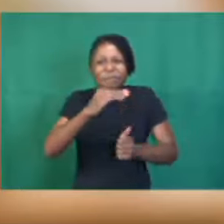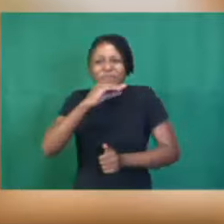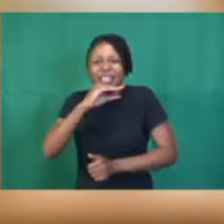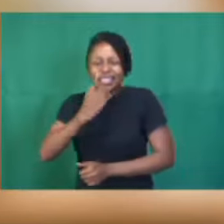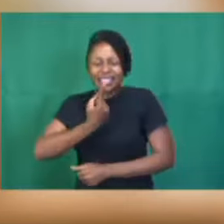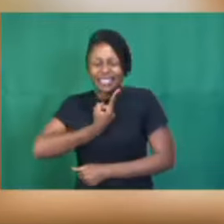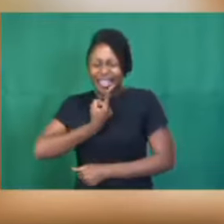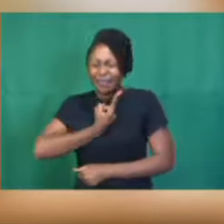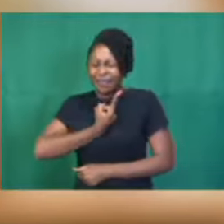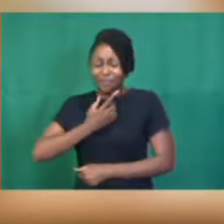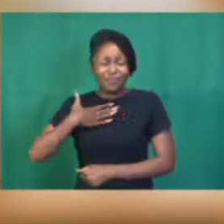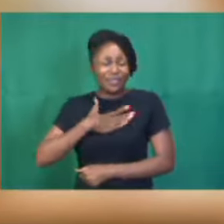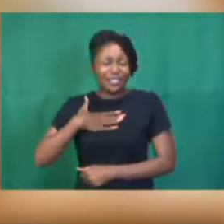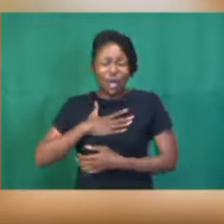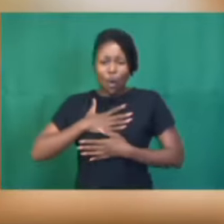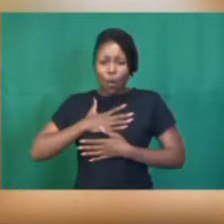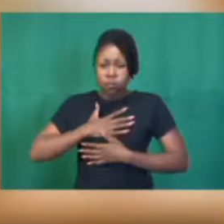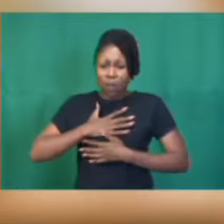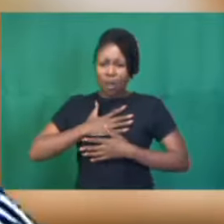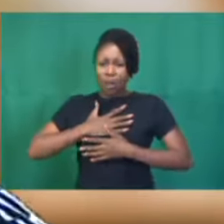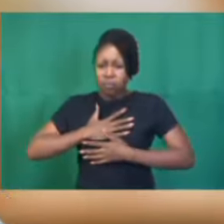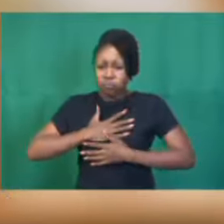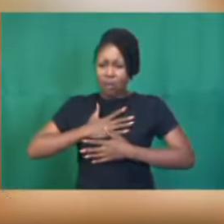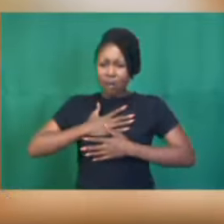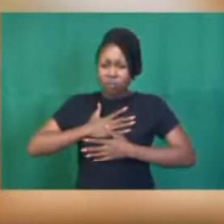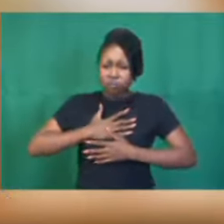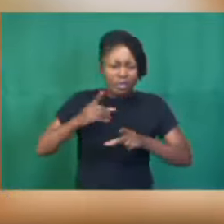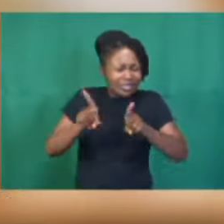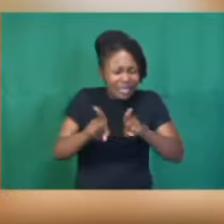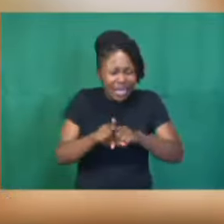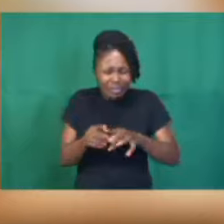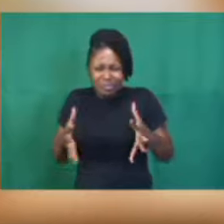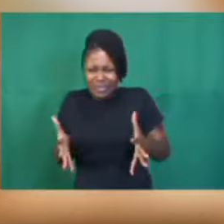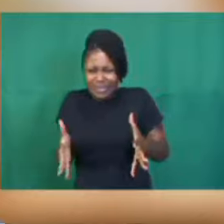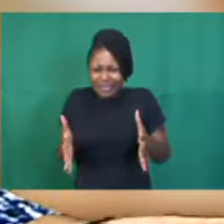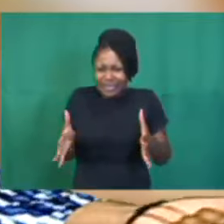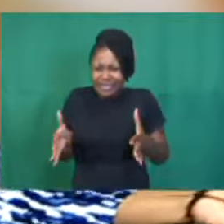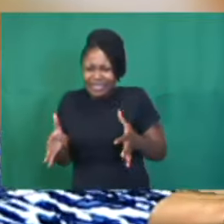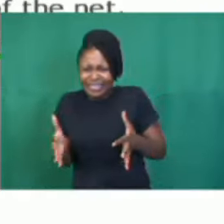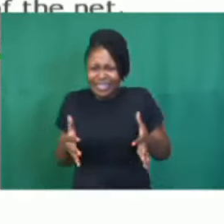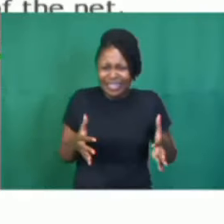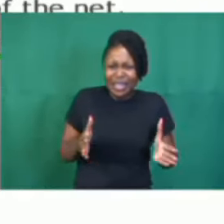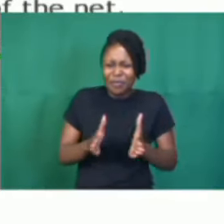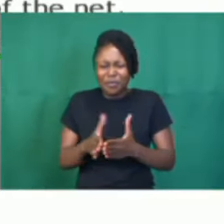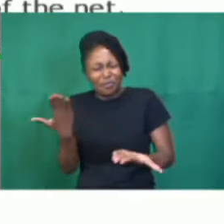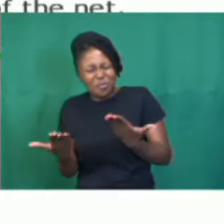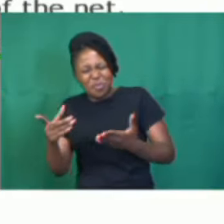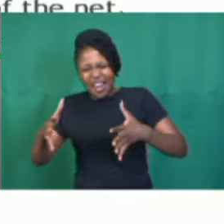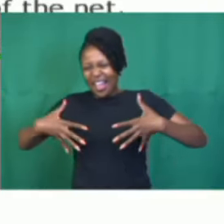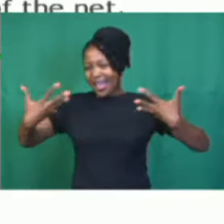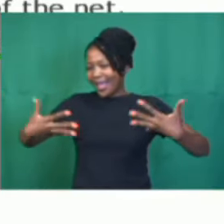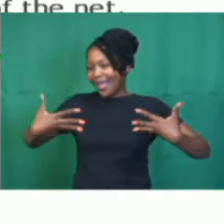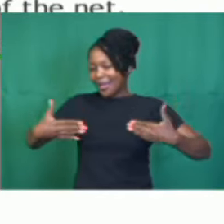yourself breathless and shaking with adrenaline. It could either be you are excited,